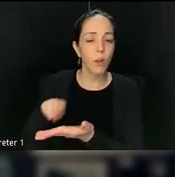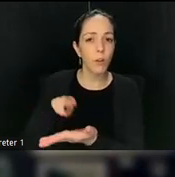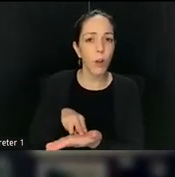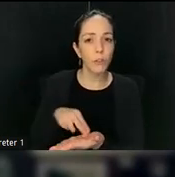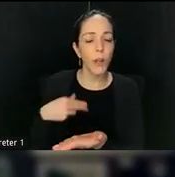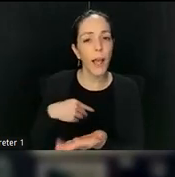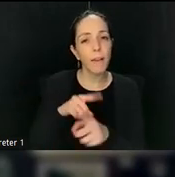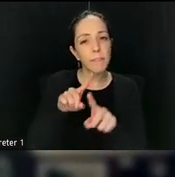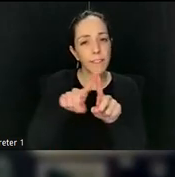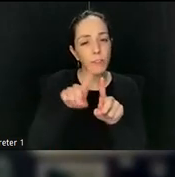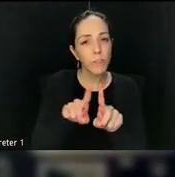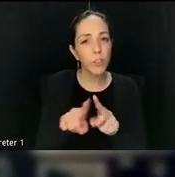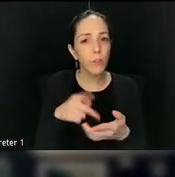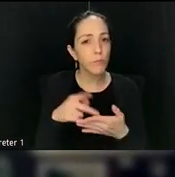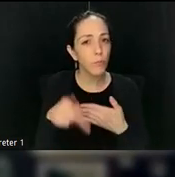little things, like